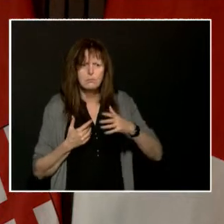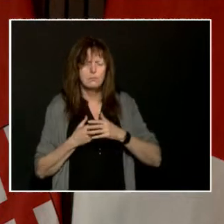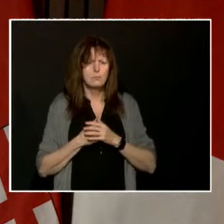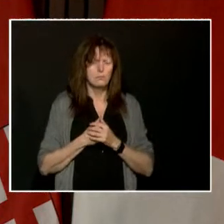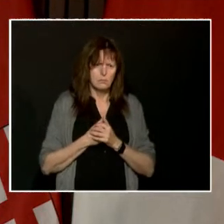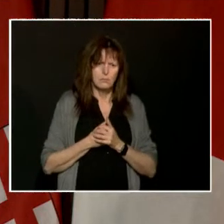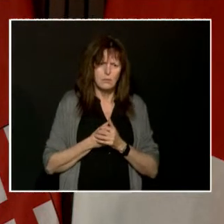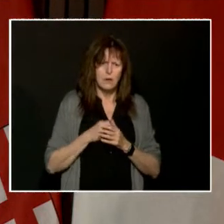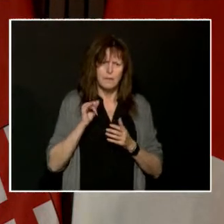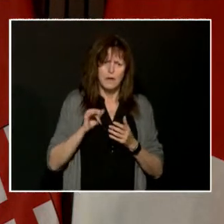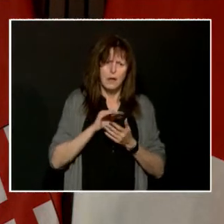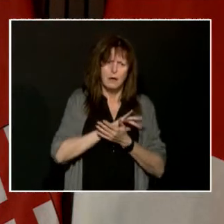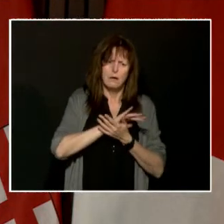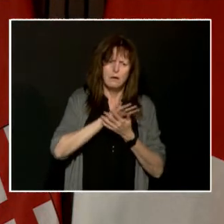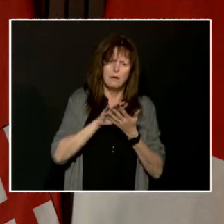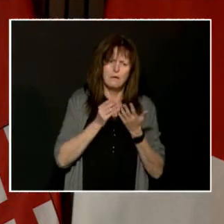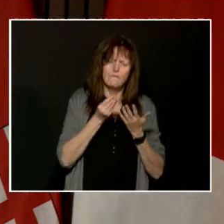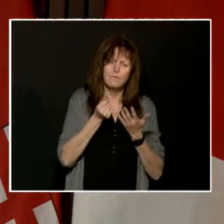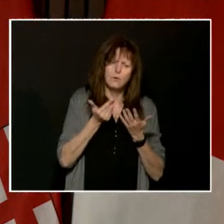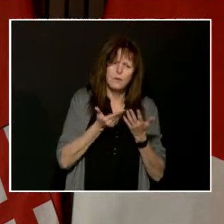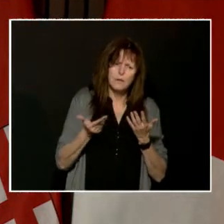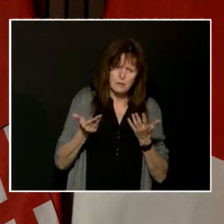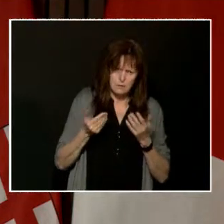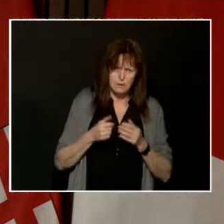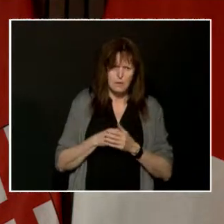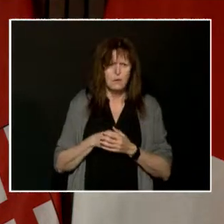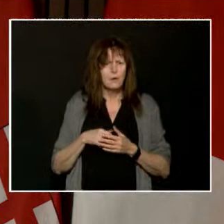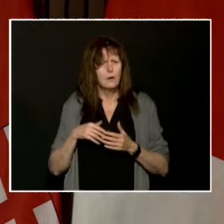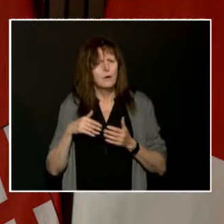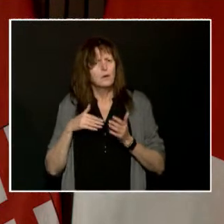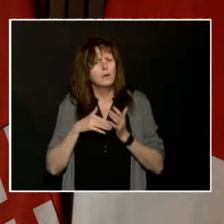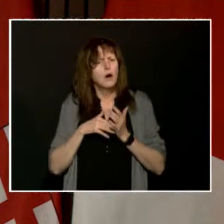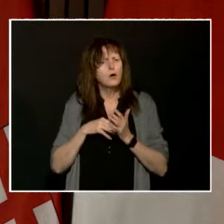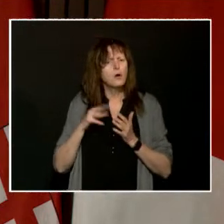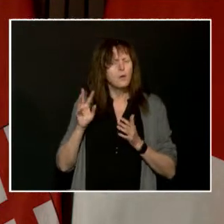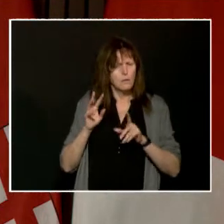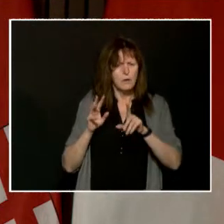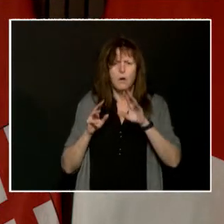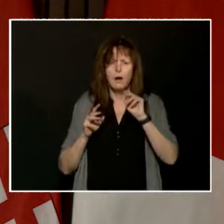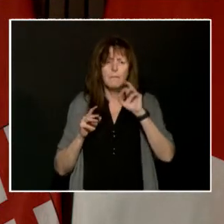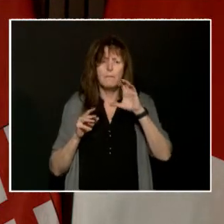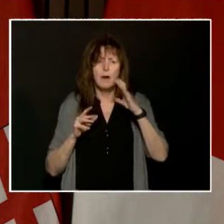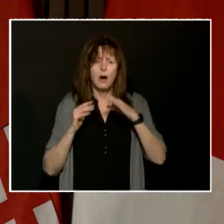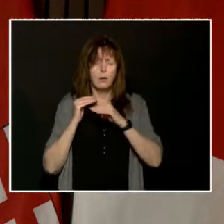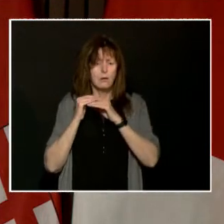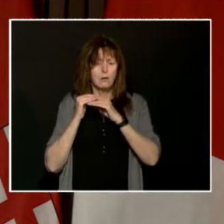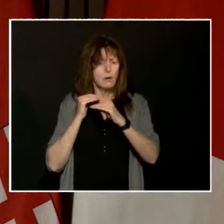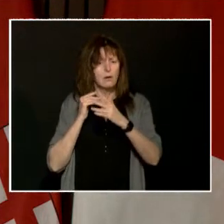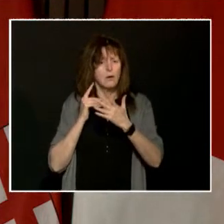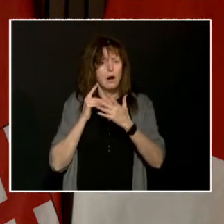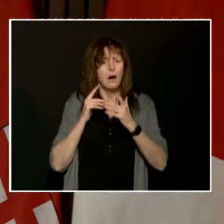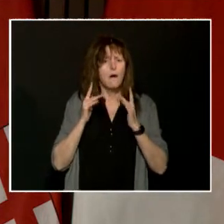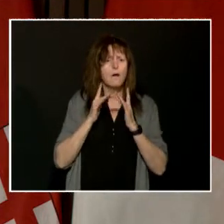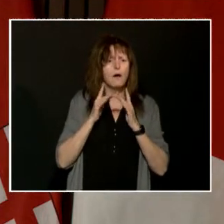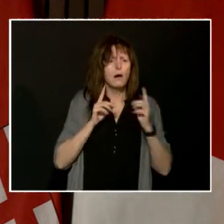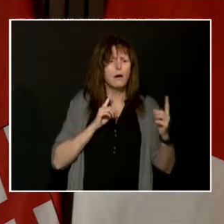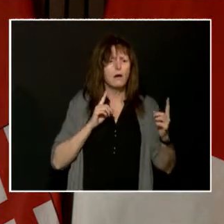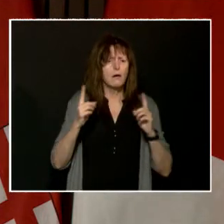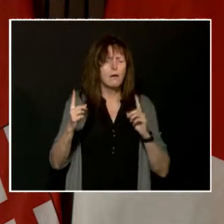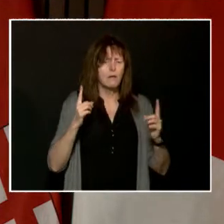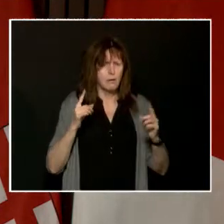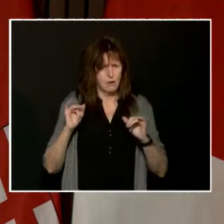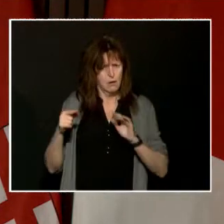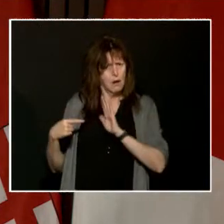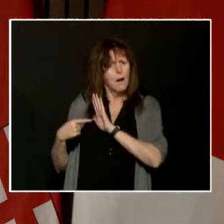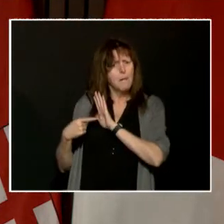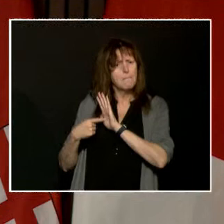be included in that. Dr. Williams may want to comment, but it was the March level of contact, because that's what we're really interested in modeling, that we use to